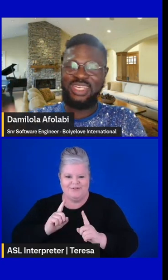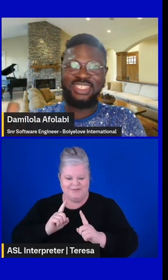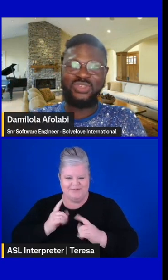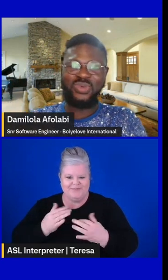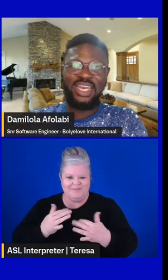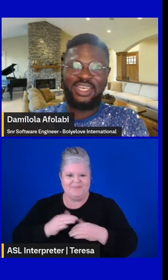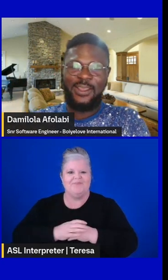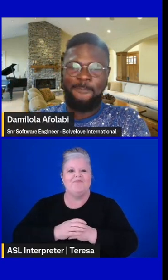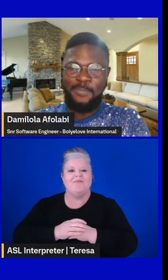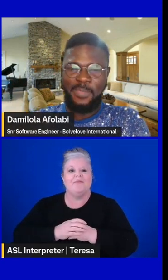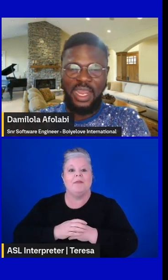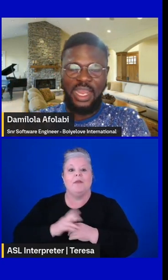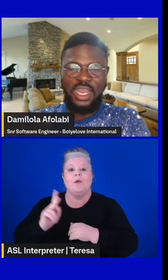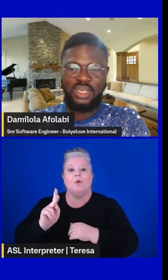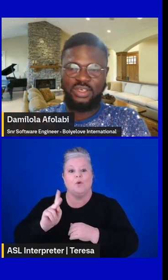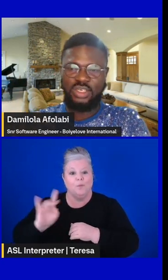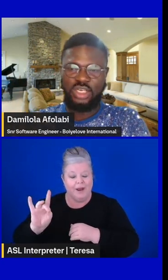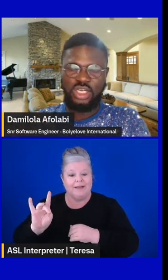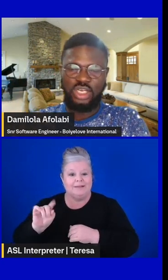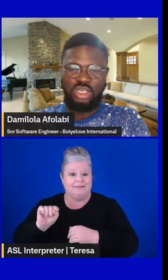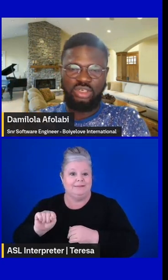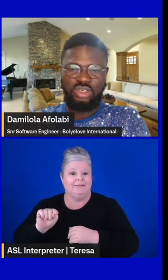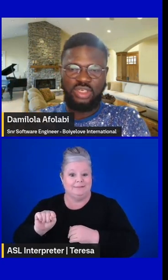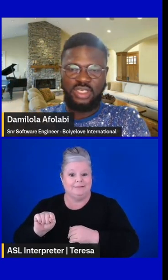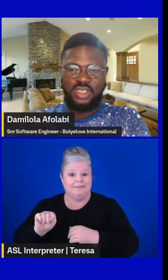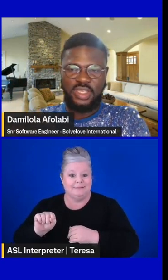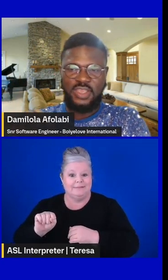So Kubernetes, while